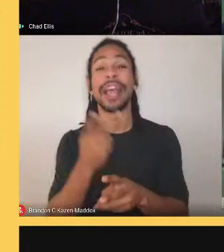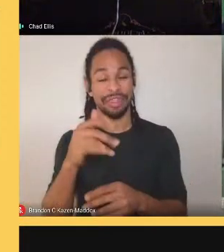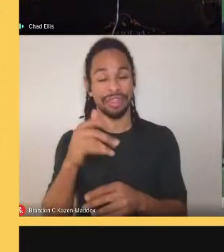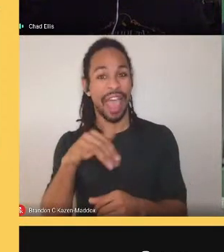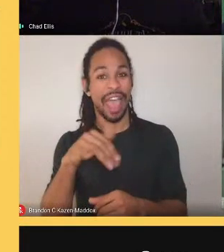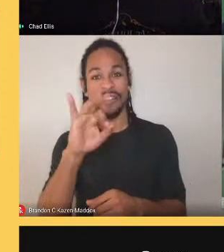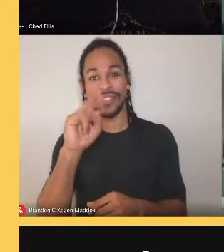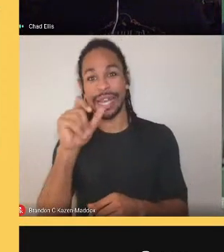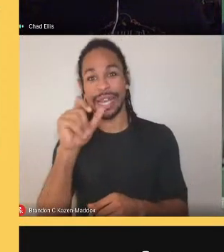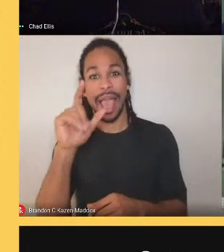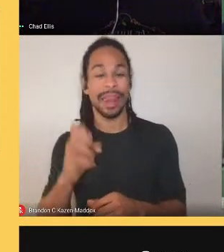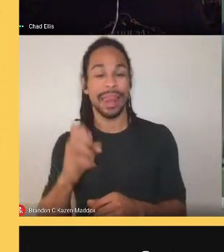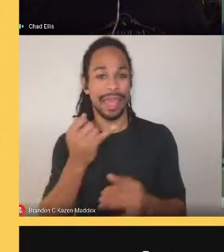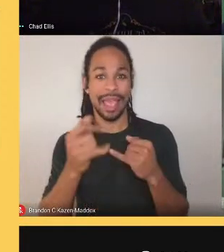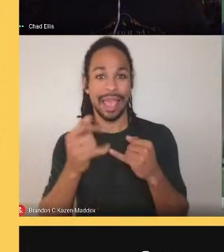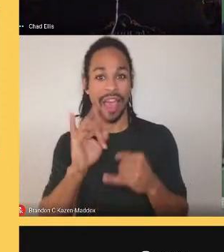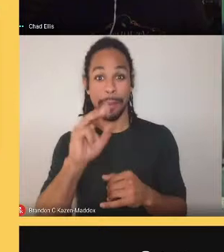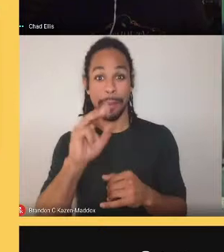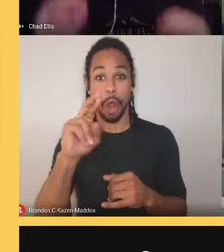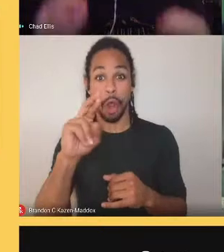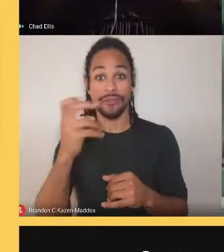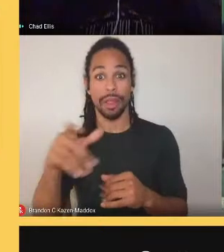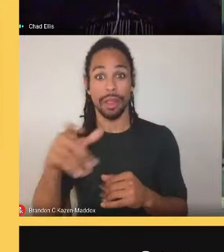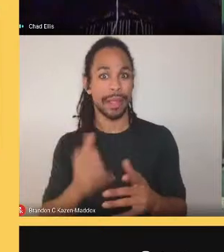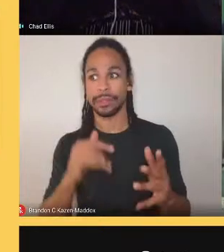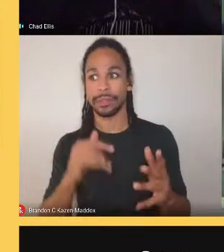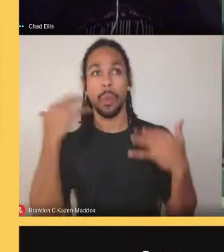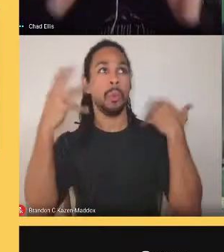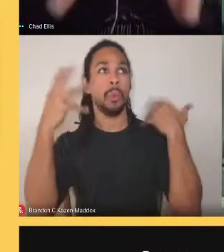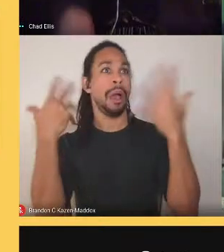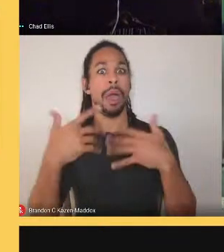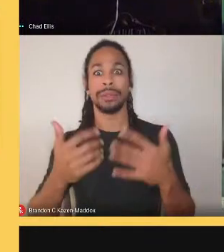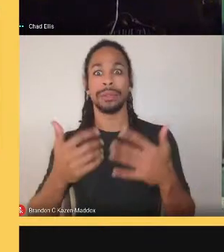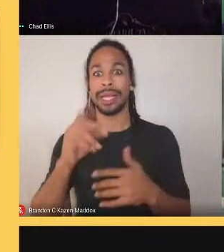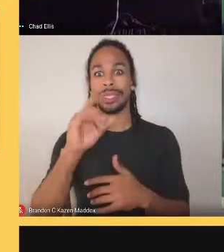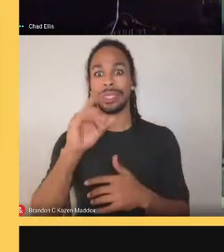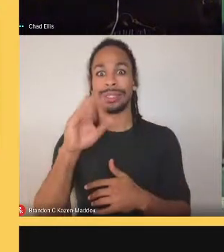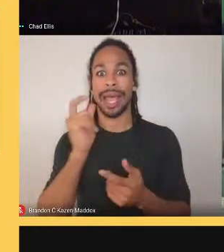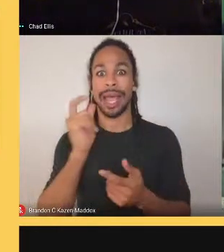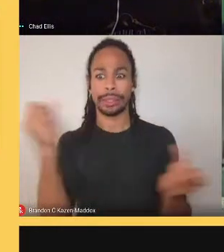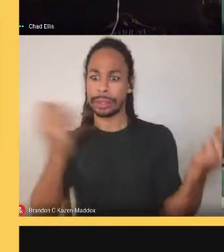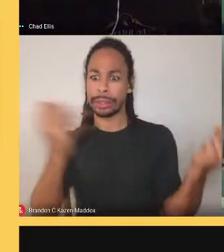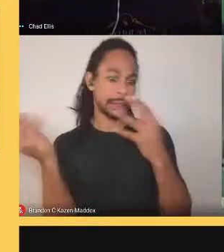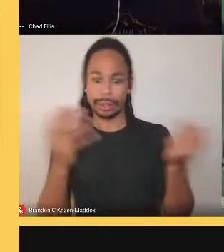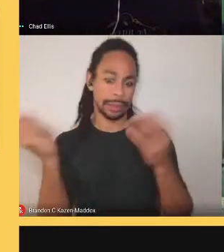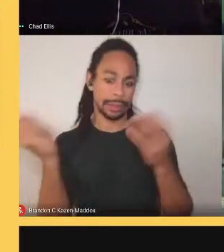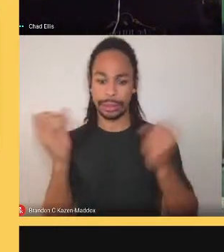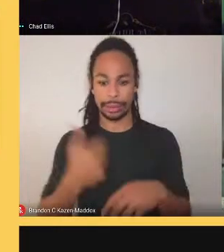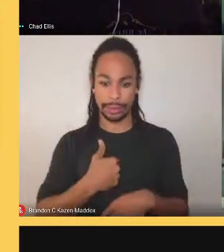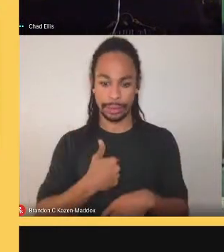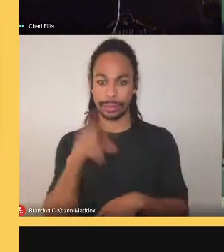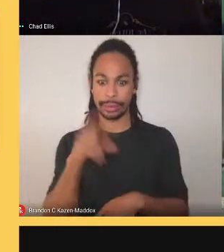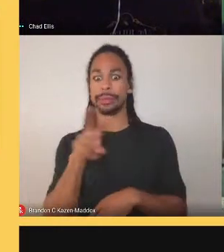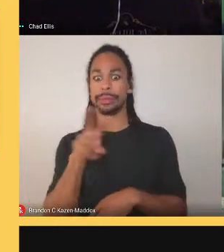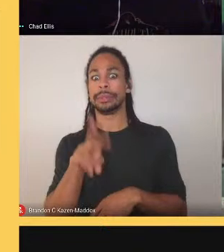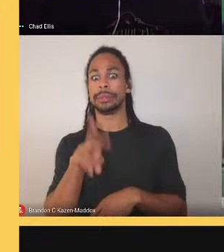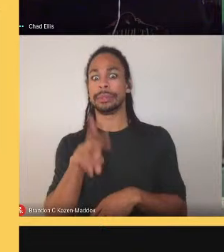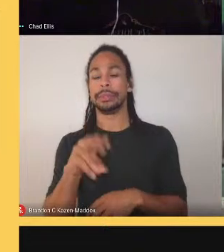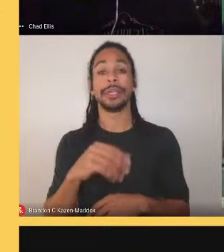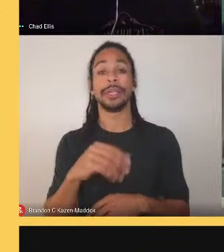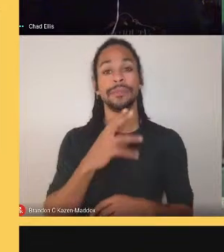dice I've ever heard. There was a lot of opportunities in there for me to you know,